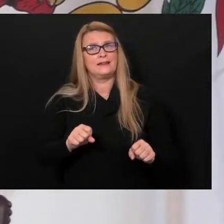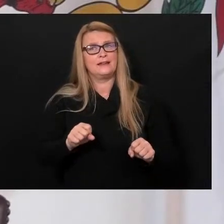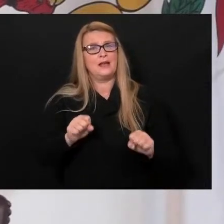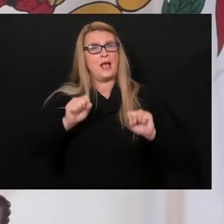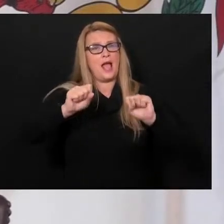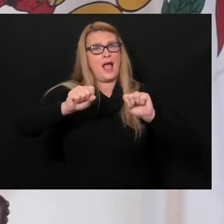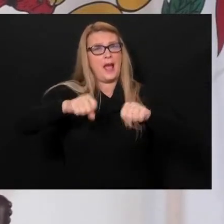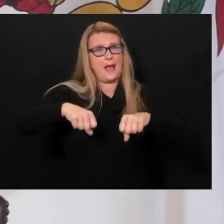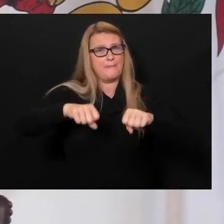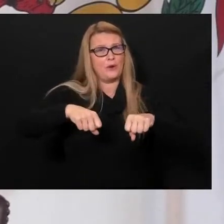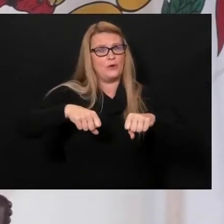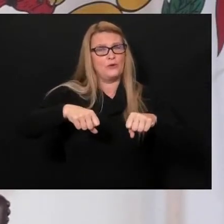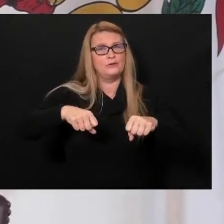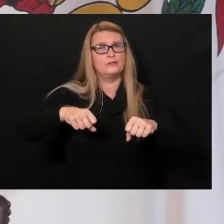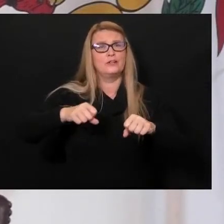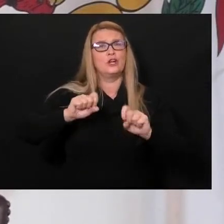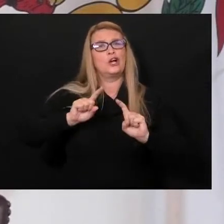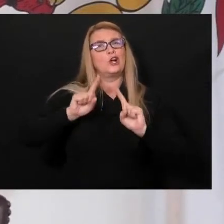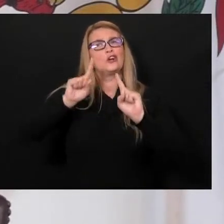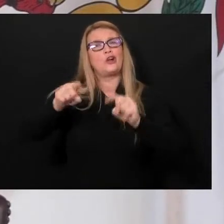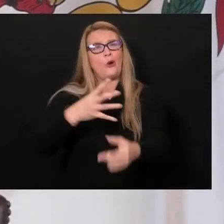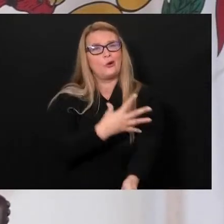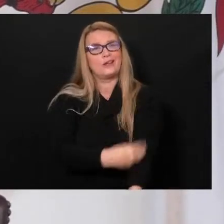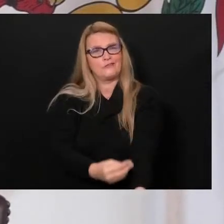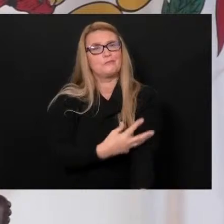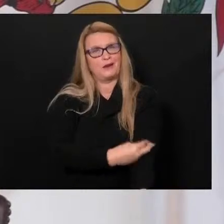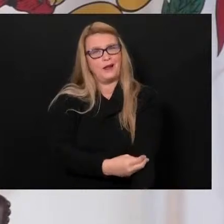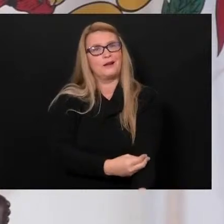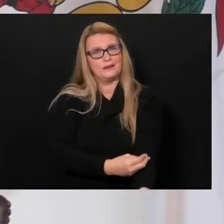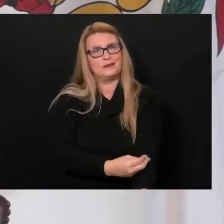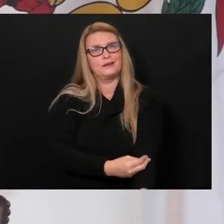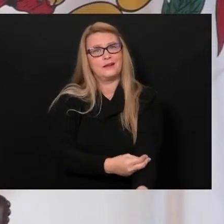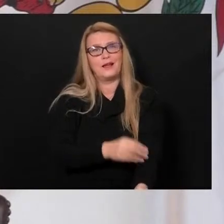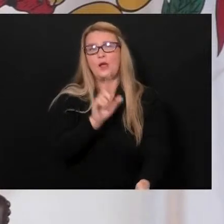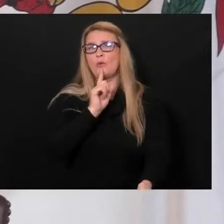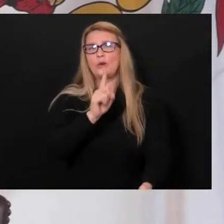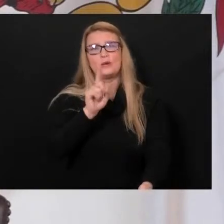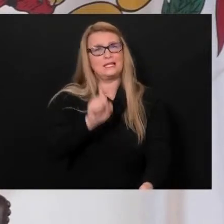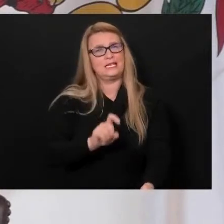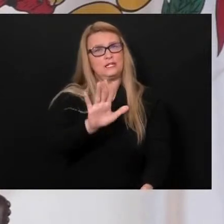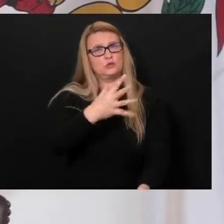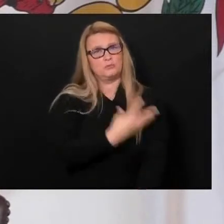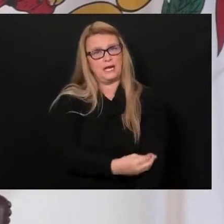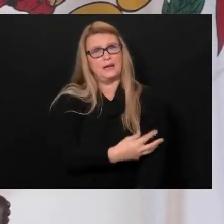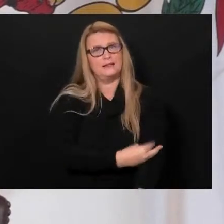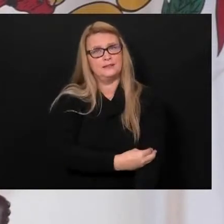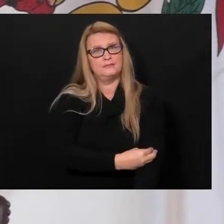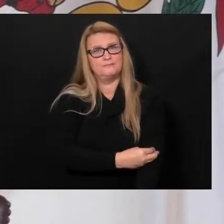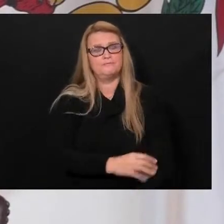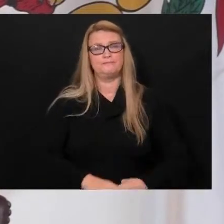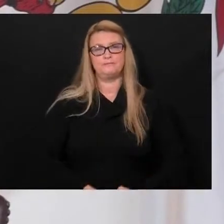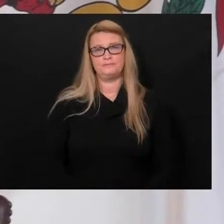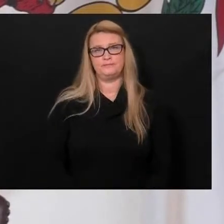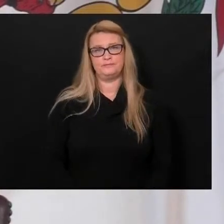with the guidance of your doctor, go give blood. We really need that.